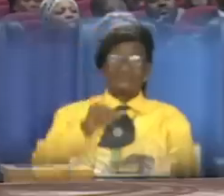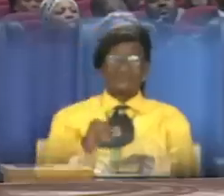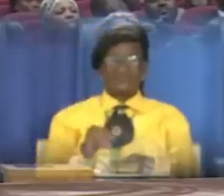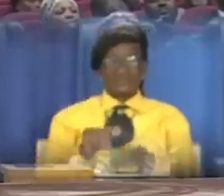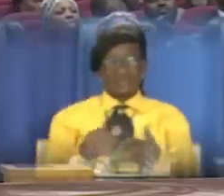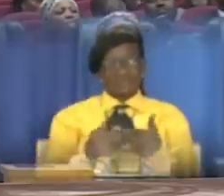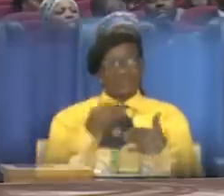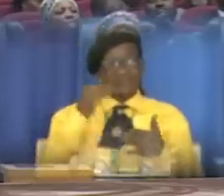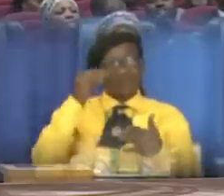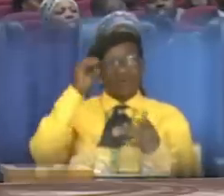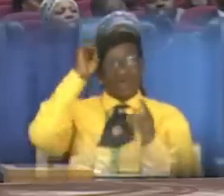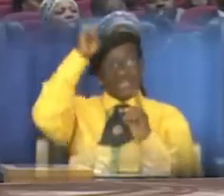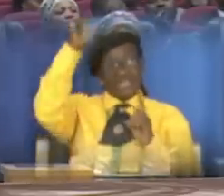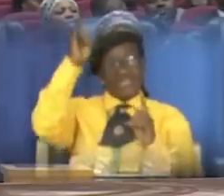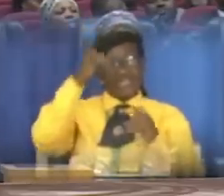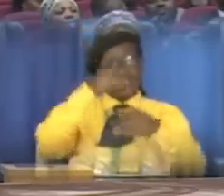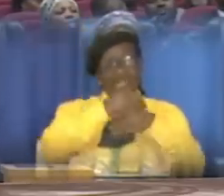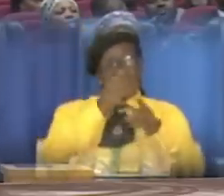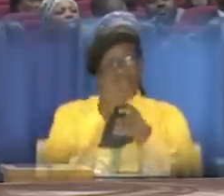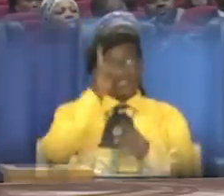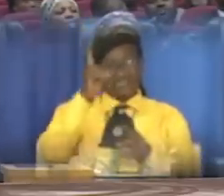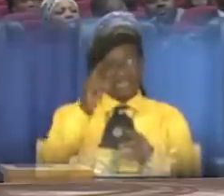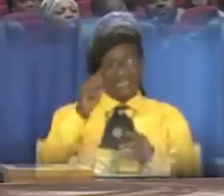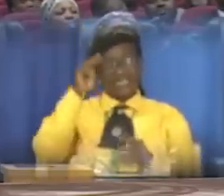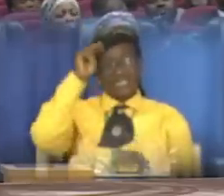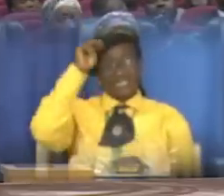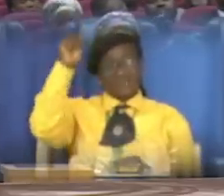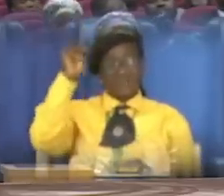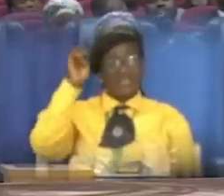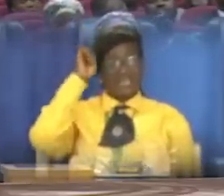Before he created him, he planted a garden